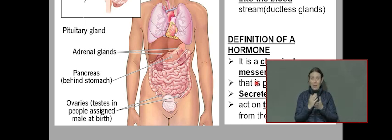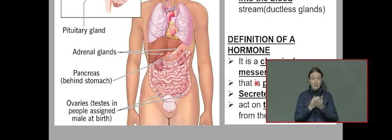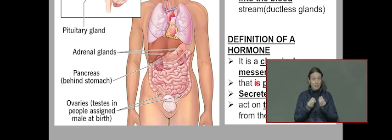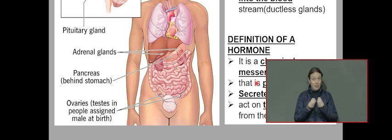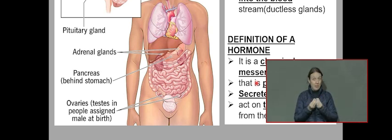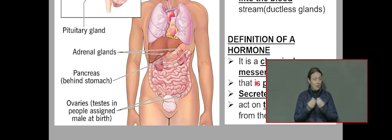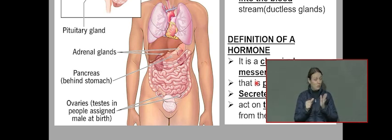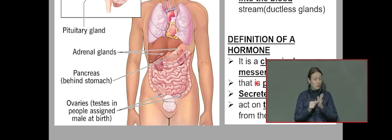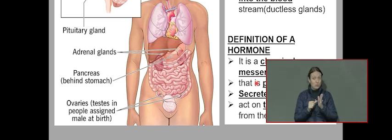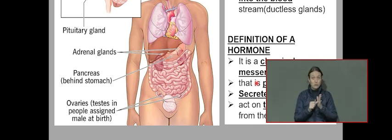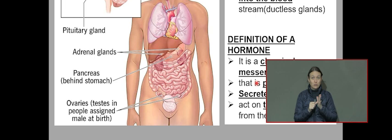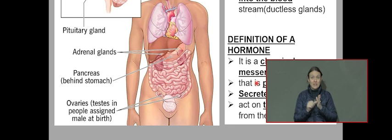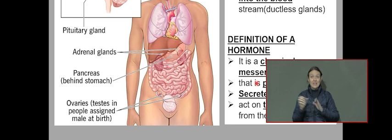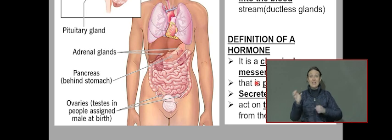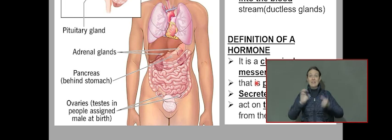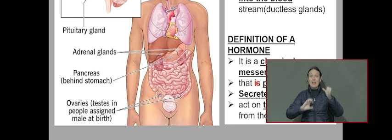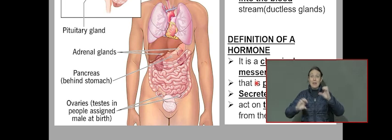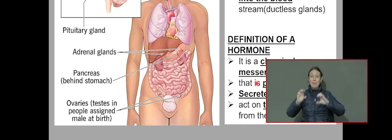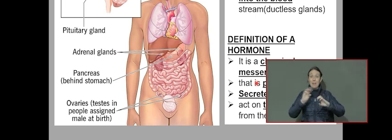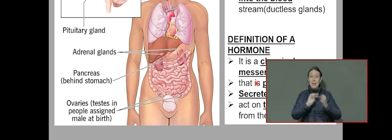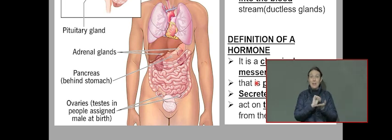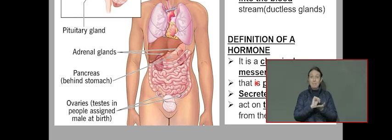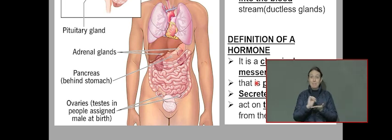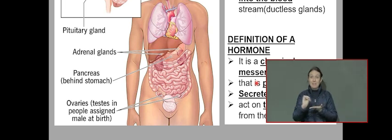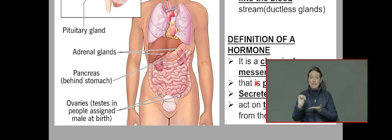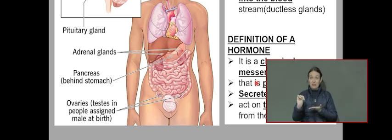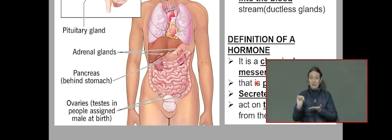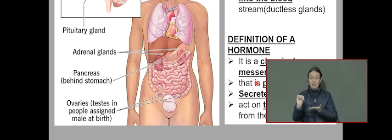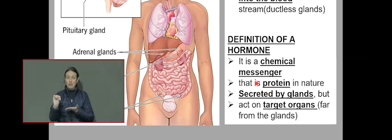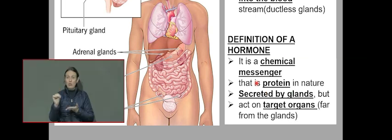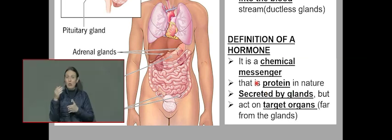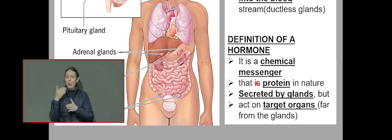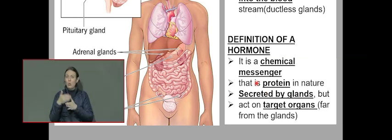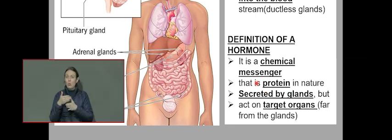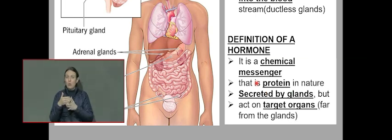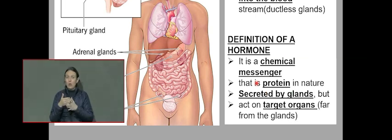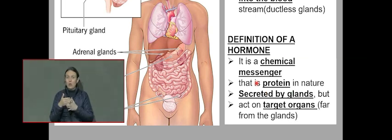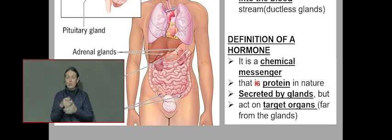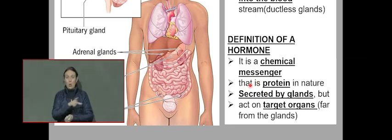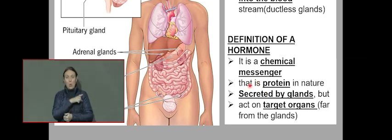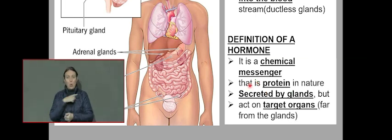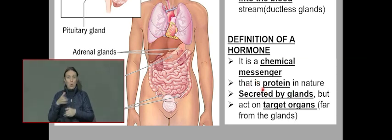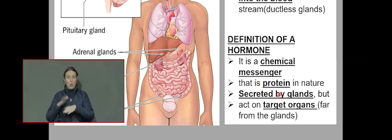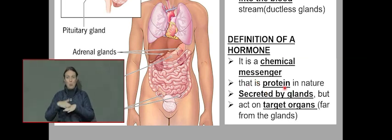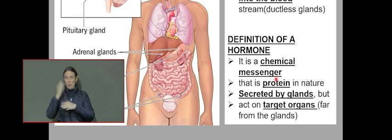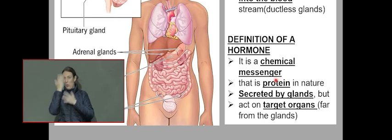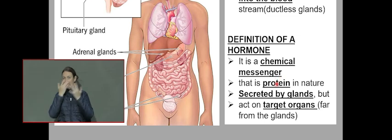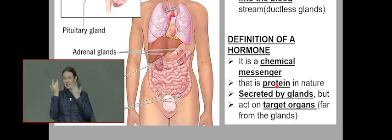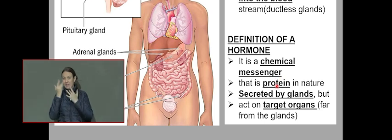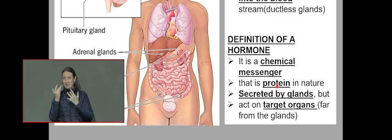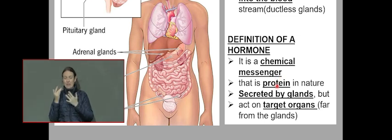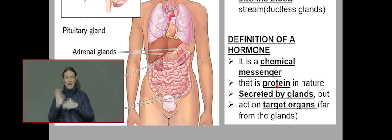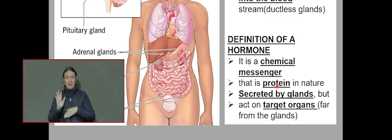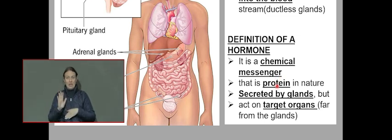me. It's a chemical messenger, so it works very much longer than your sensory system, but